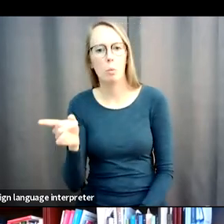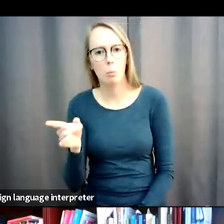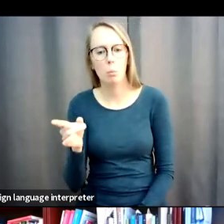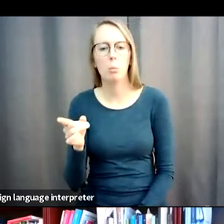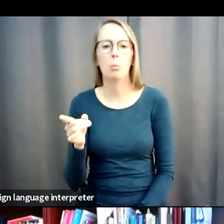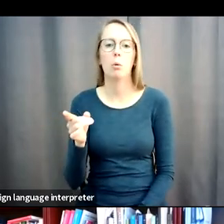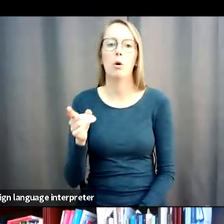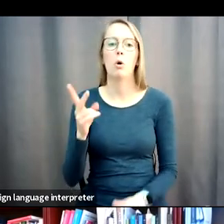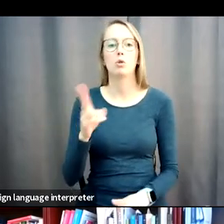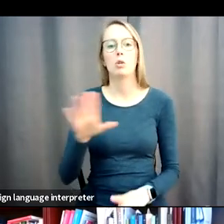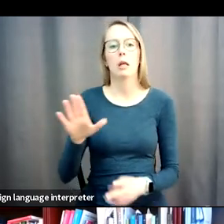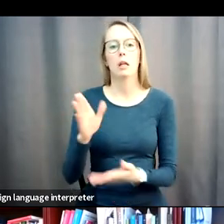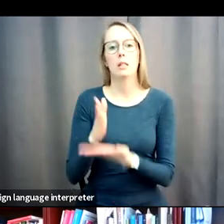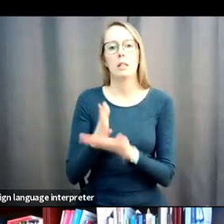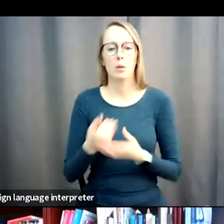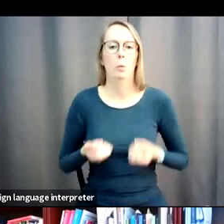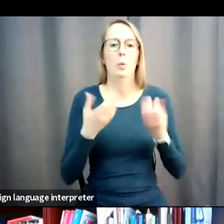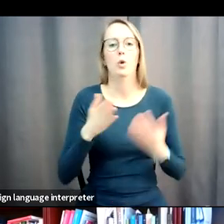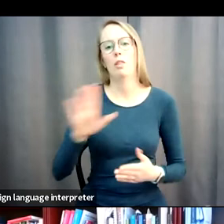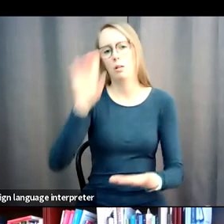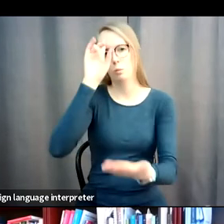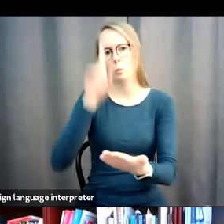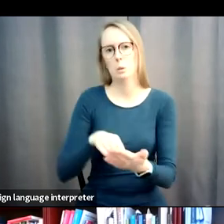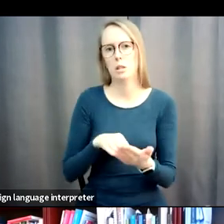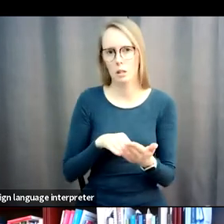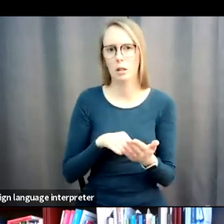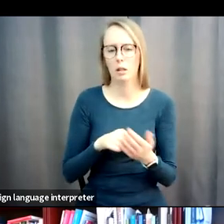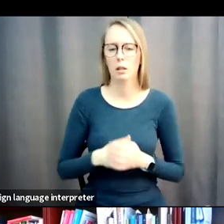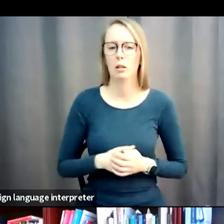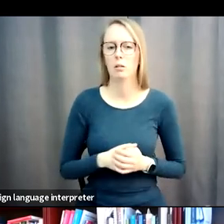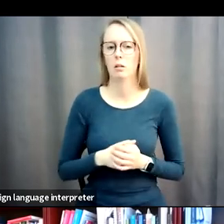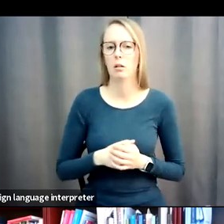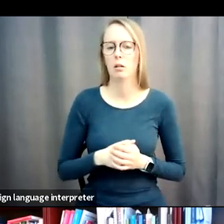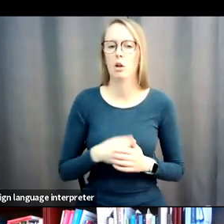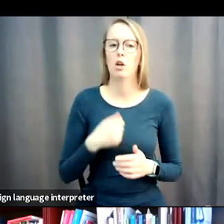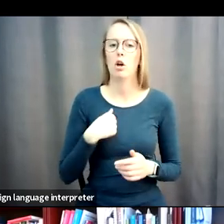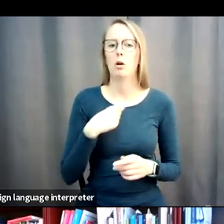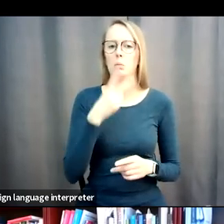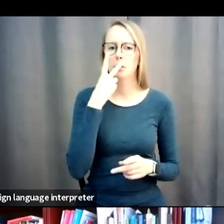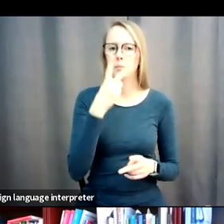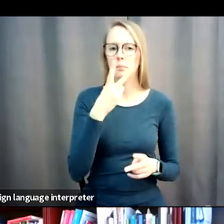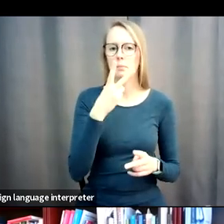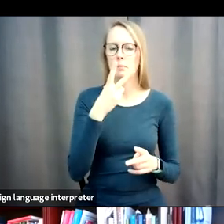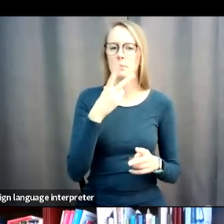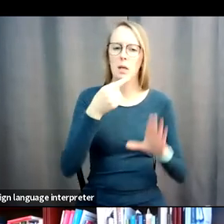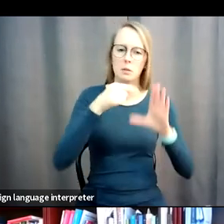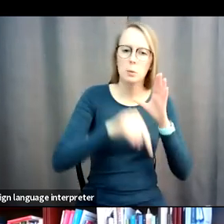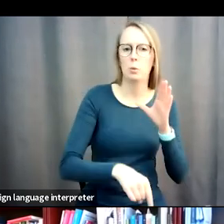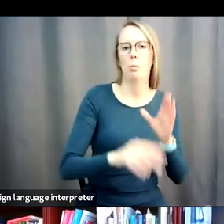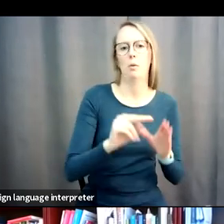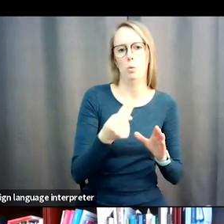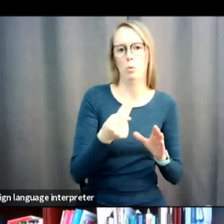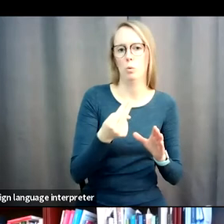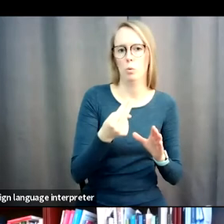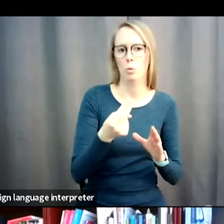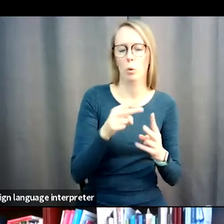or children's right to express their views. And I will look more closely at this topic from the point of view